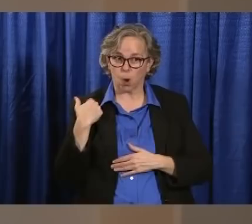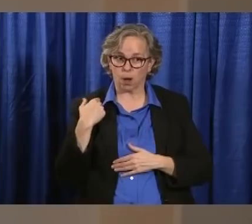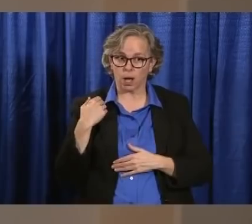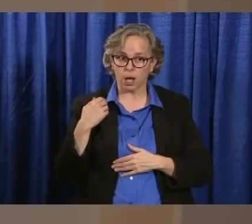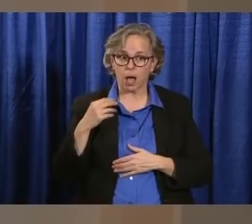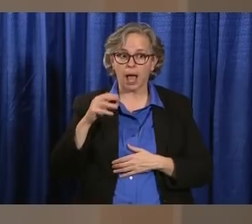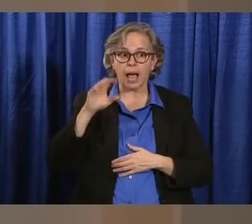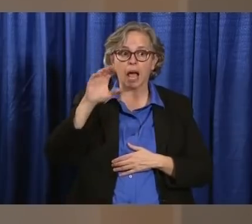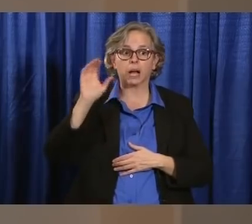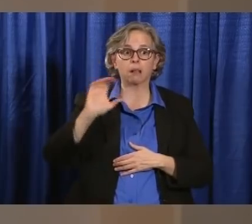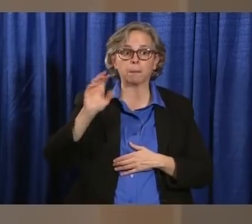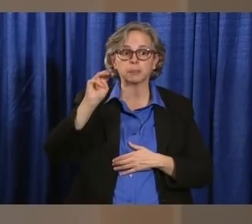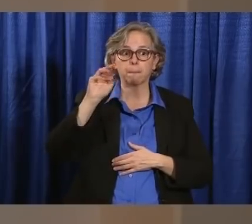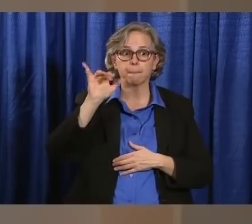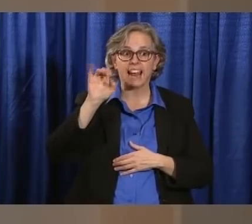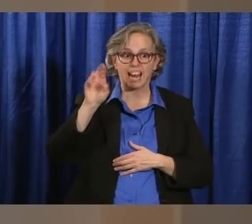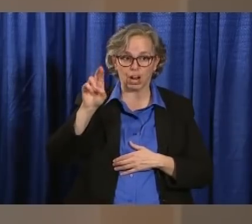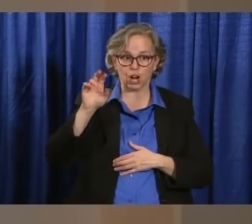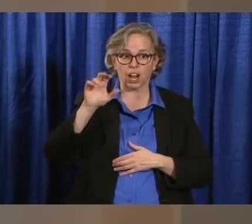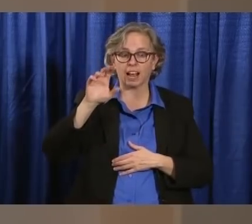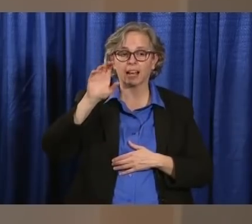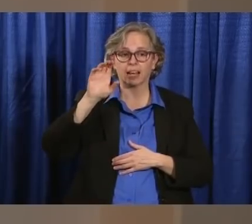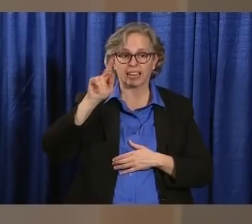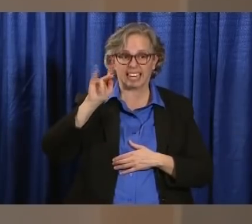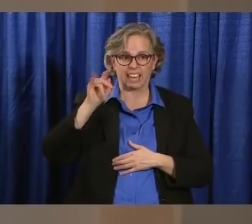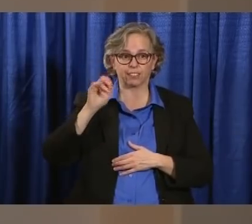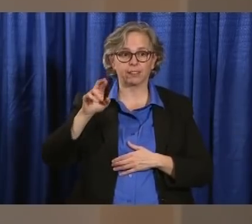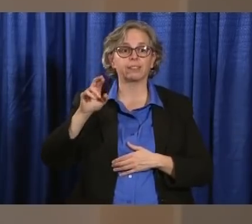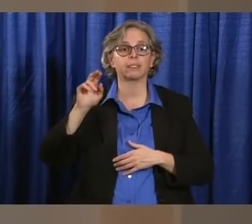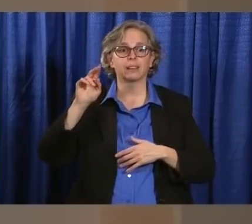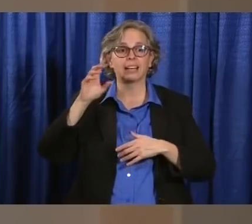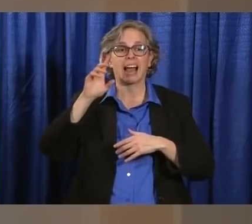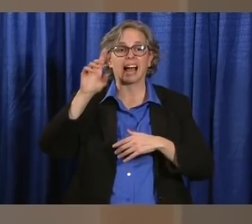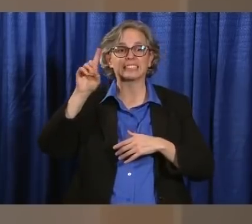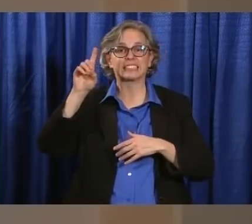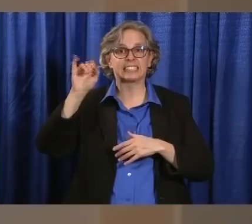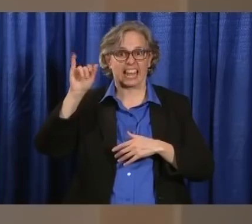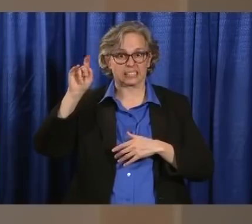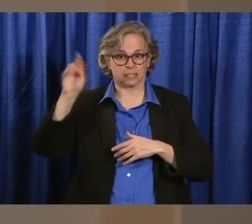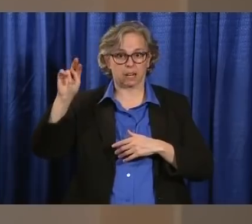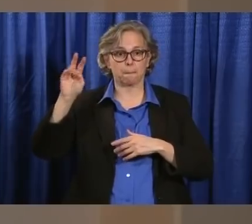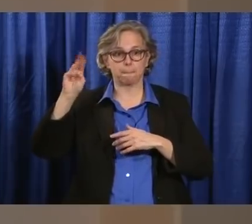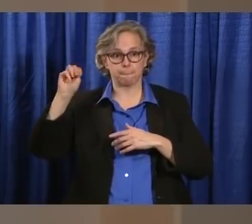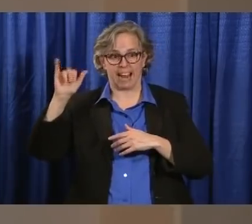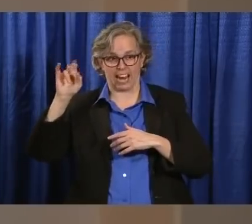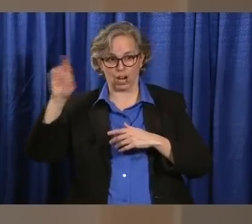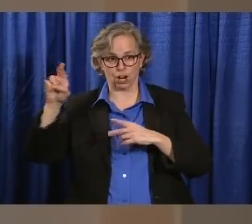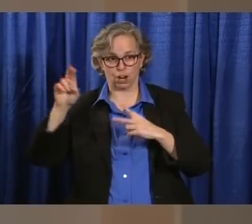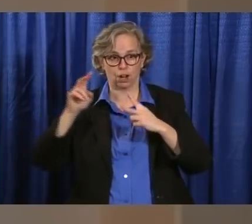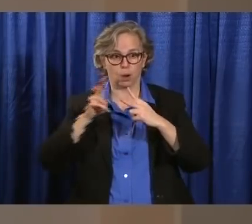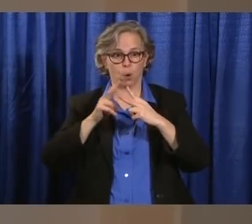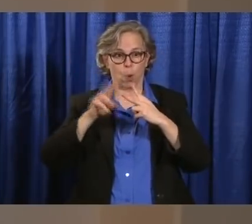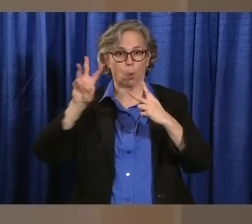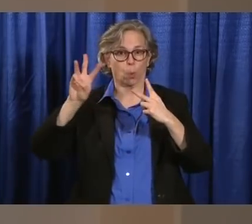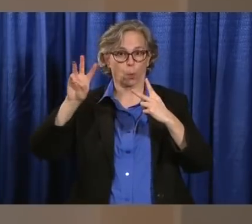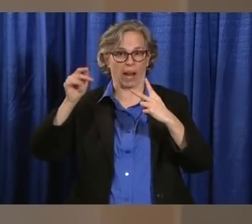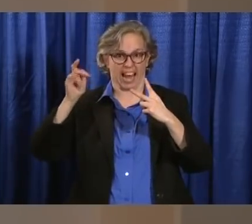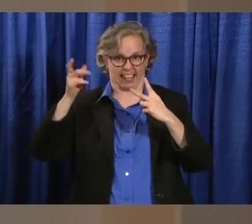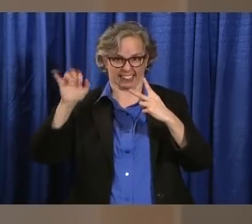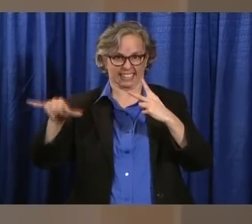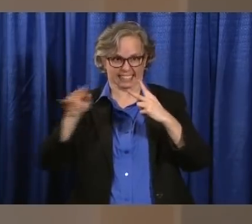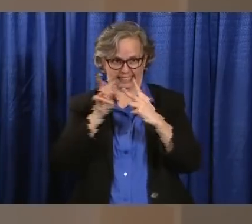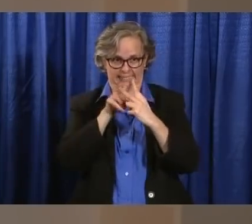Ginther and Dayton Mayor Whaley and I joined a virtual town hall with small businesses from